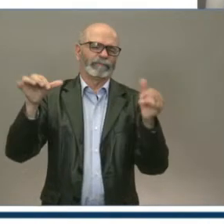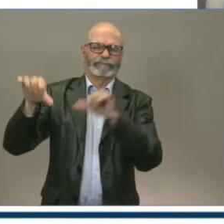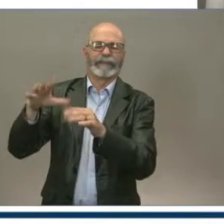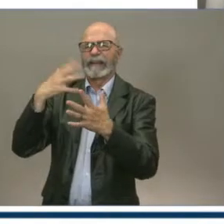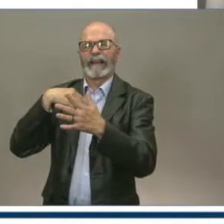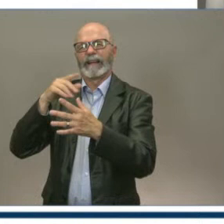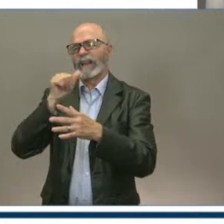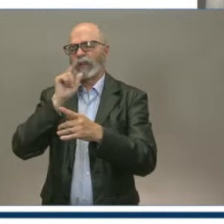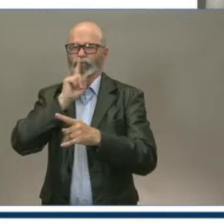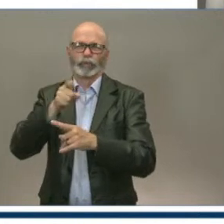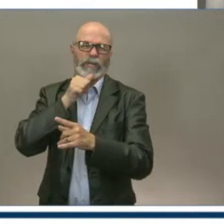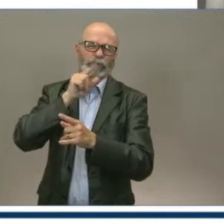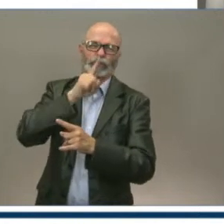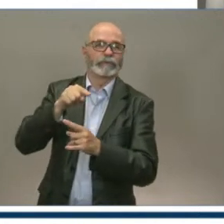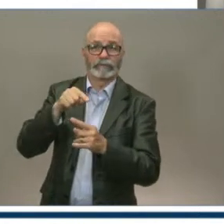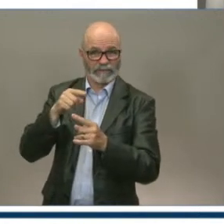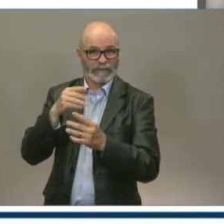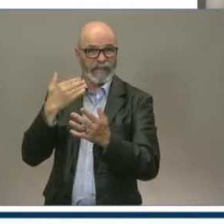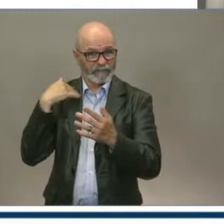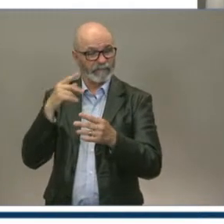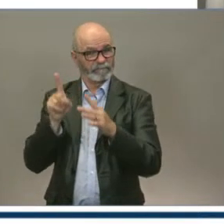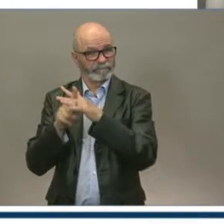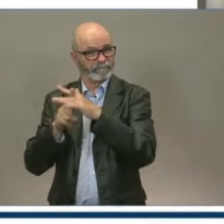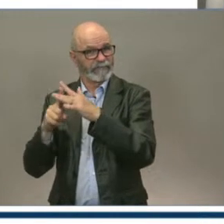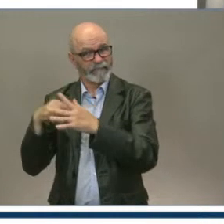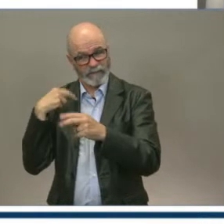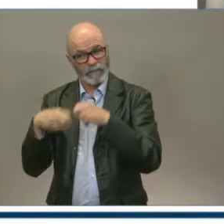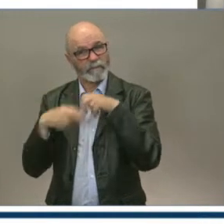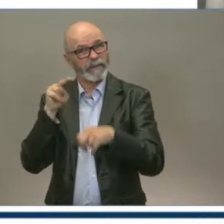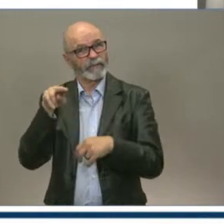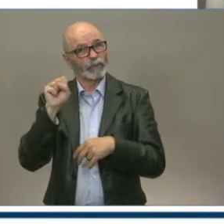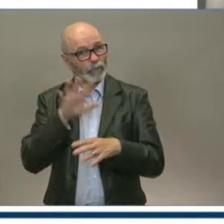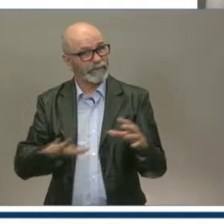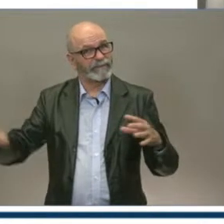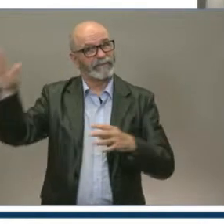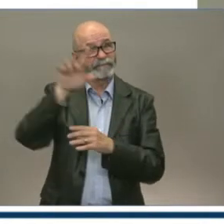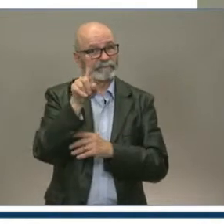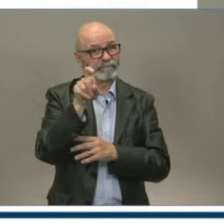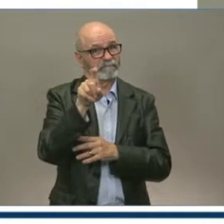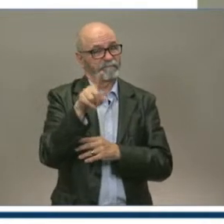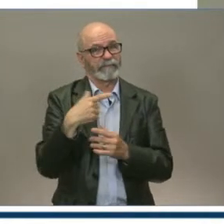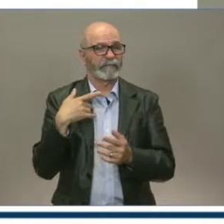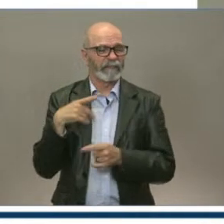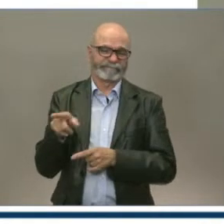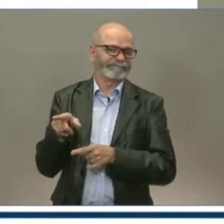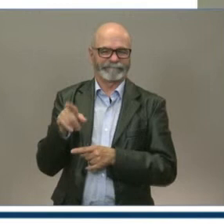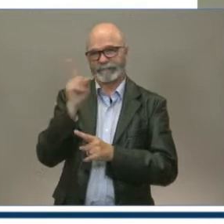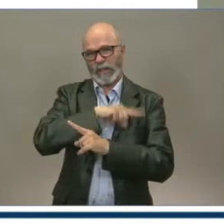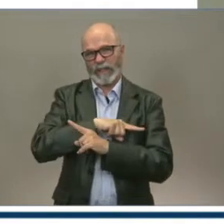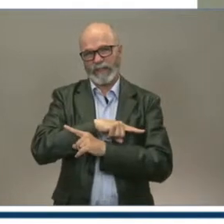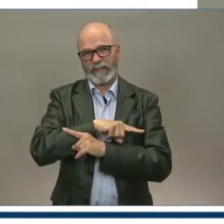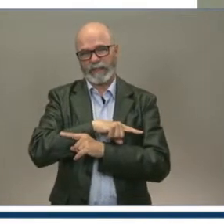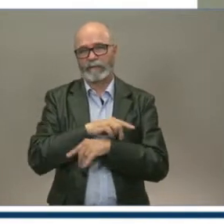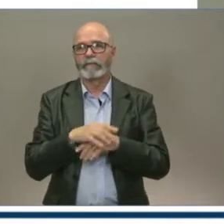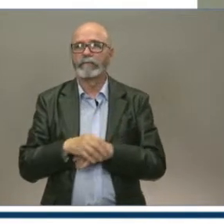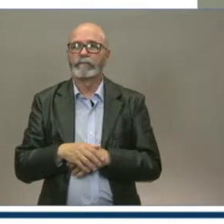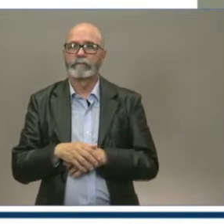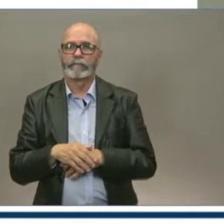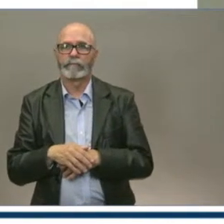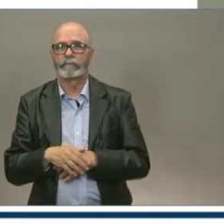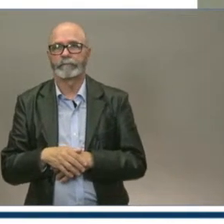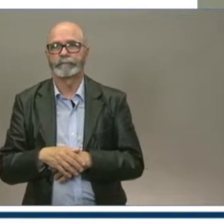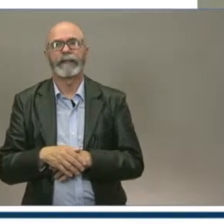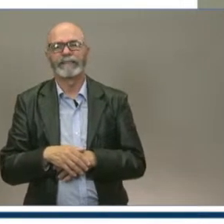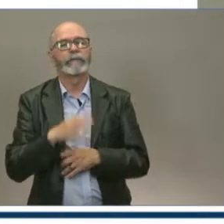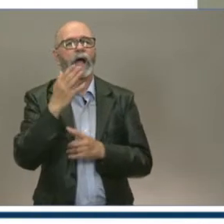Scotia, and if so, how do you plan to combat that? So I think we all know that there's a small proportion of people who